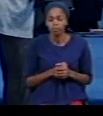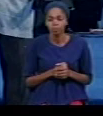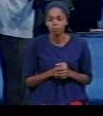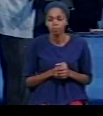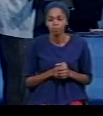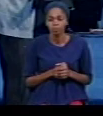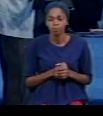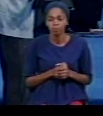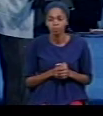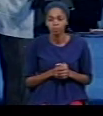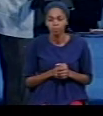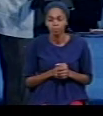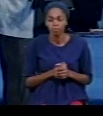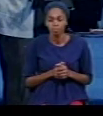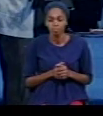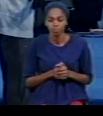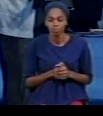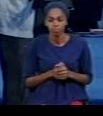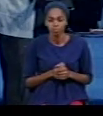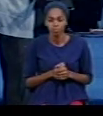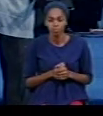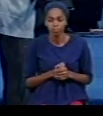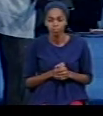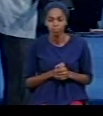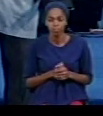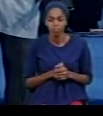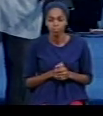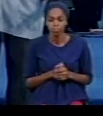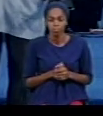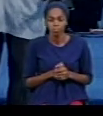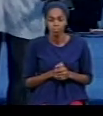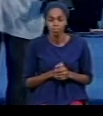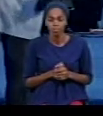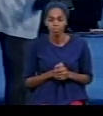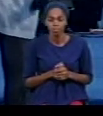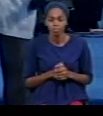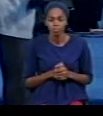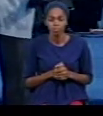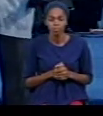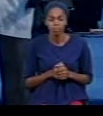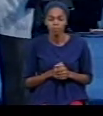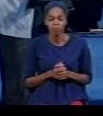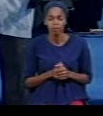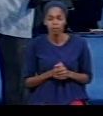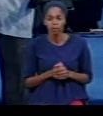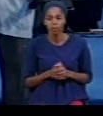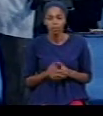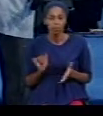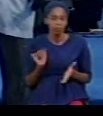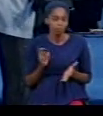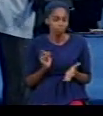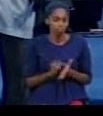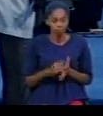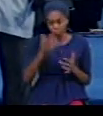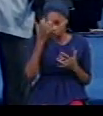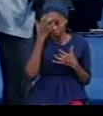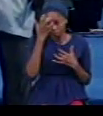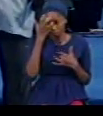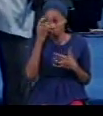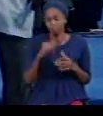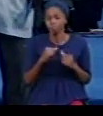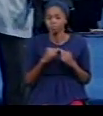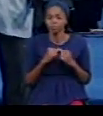with meningitis, and it has lasted for a while. But after the